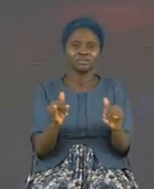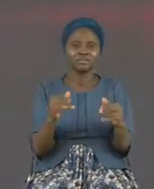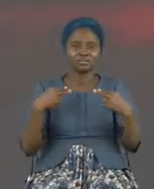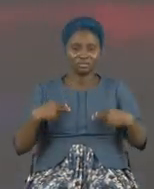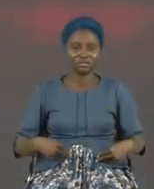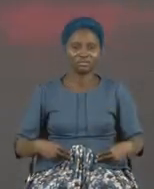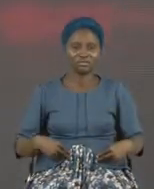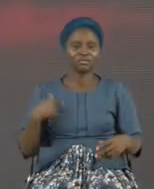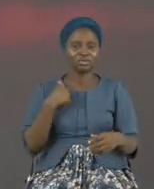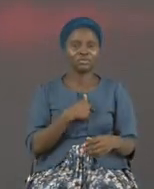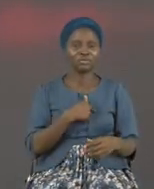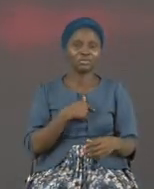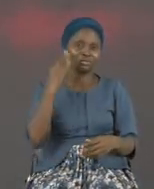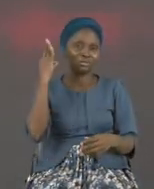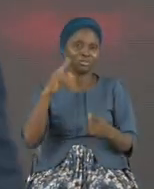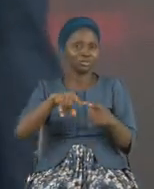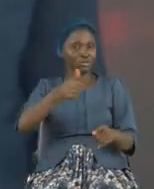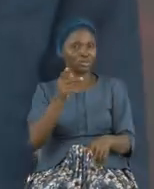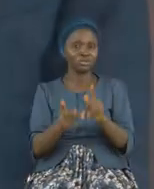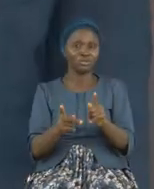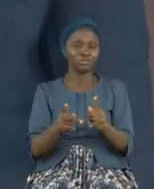people, we too will have. Yes.